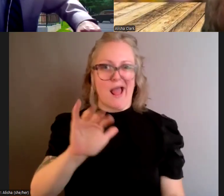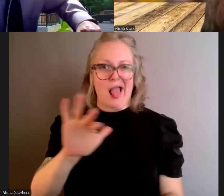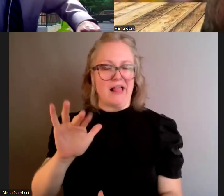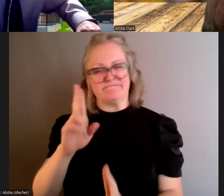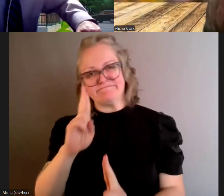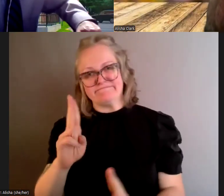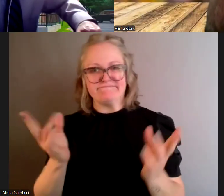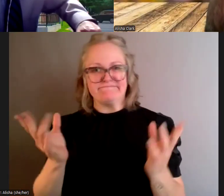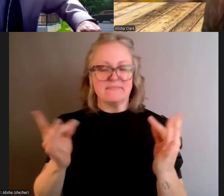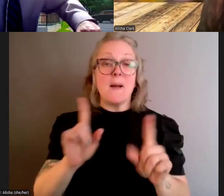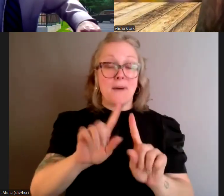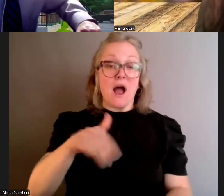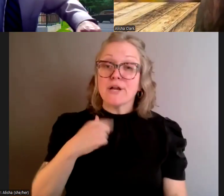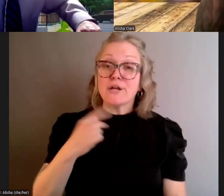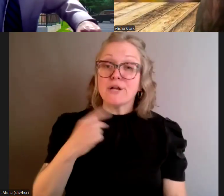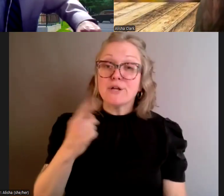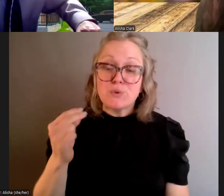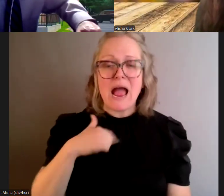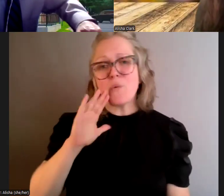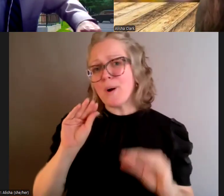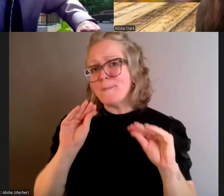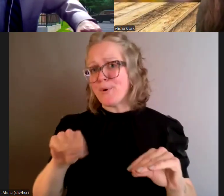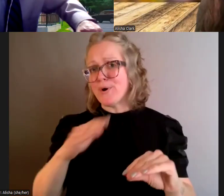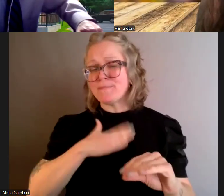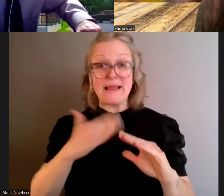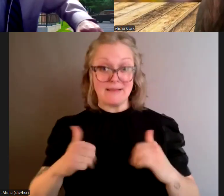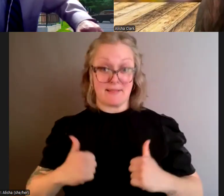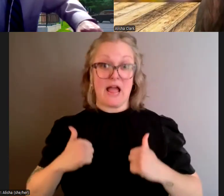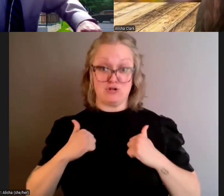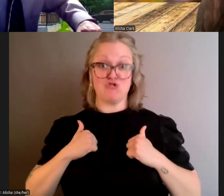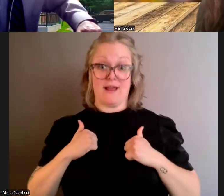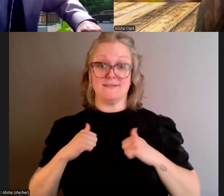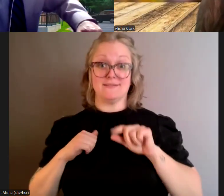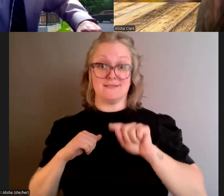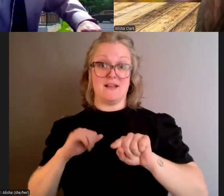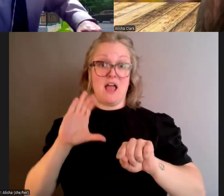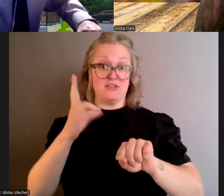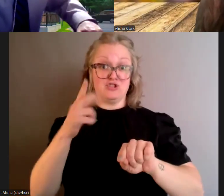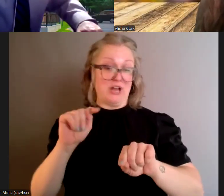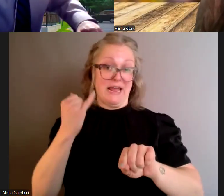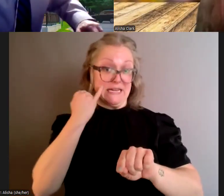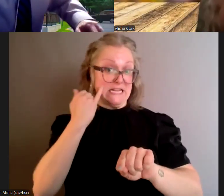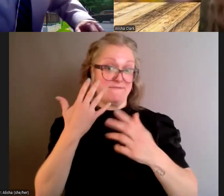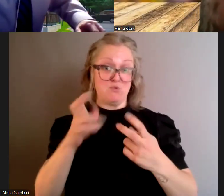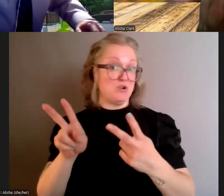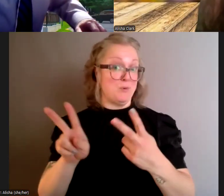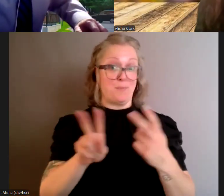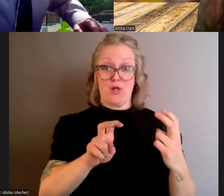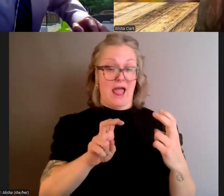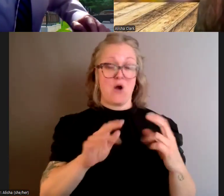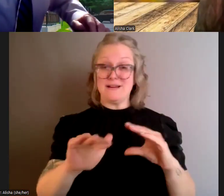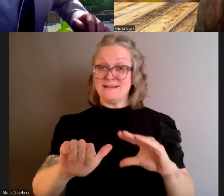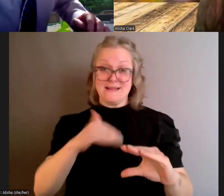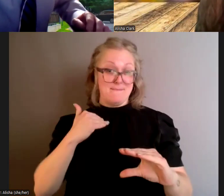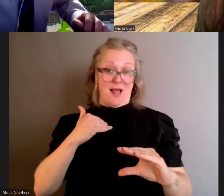But what I can do is I will put my email address in the chat. And if you want to pull it out, if you want to